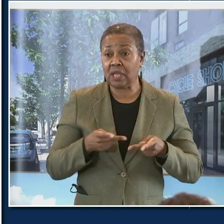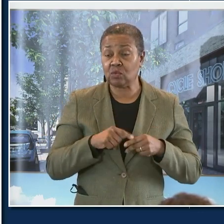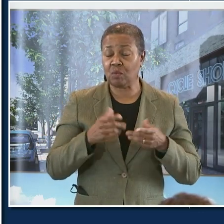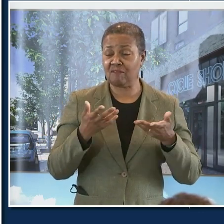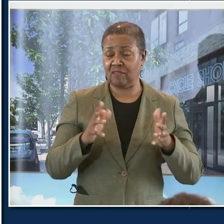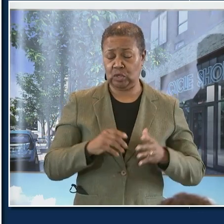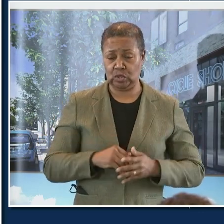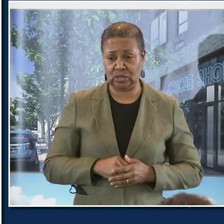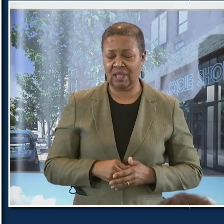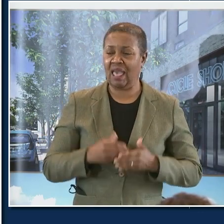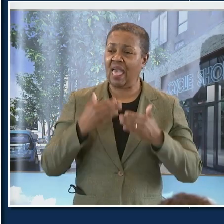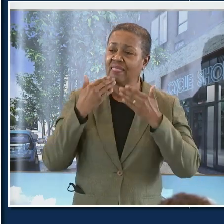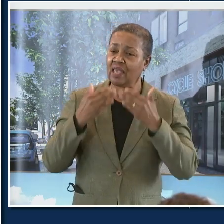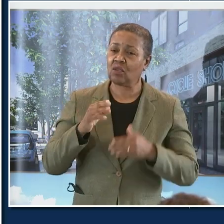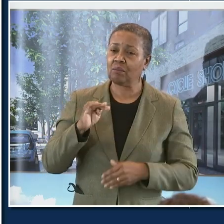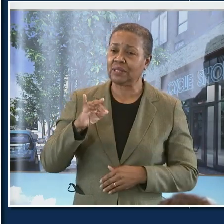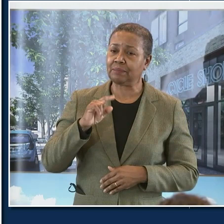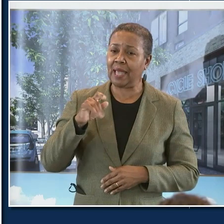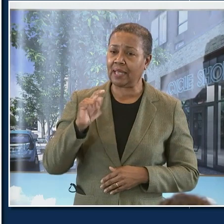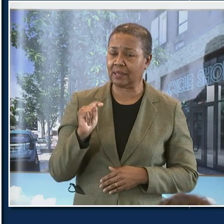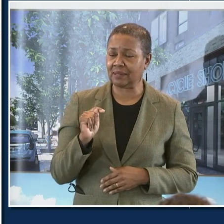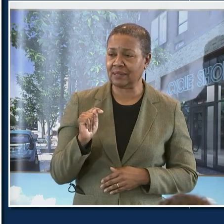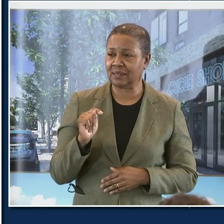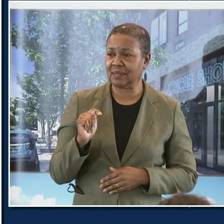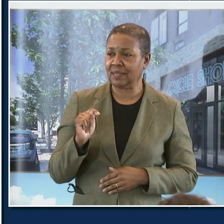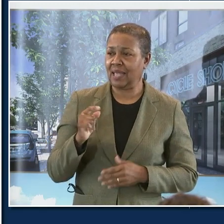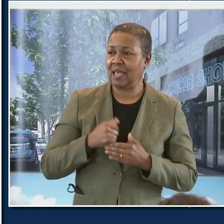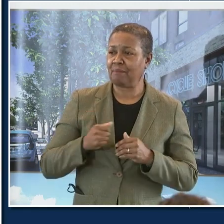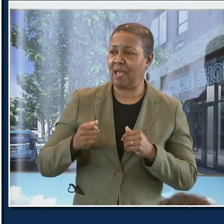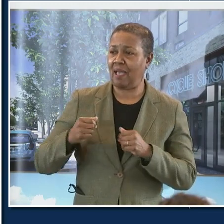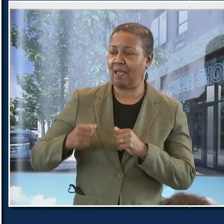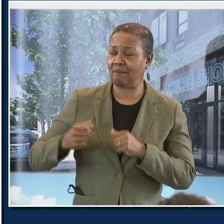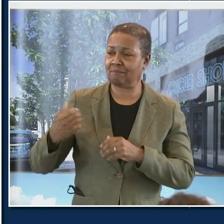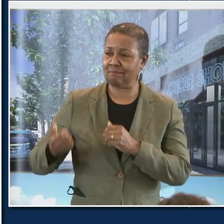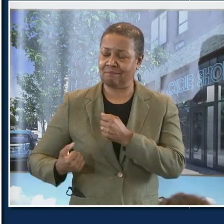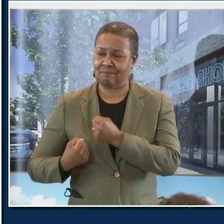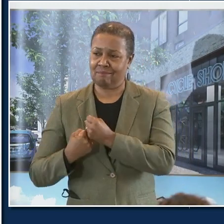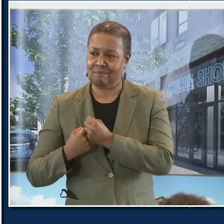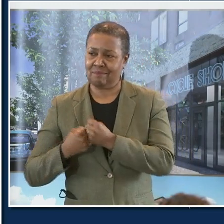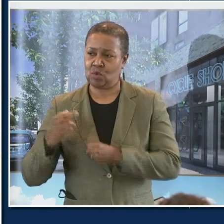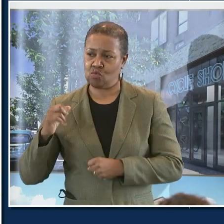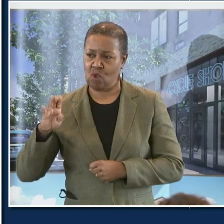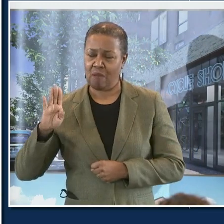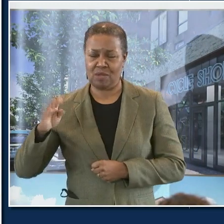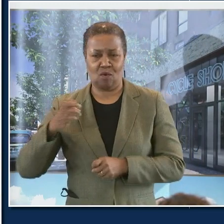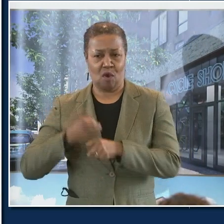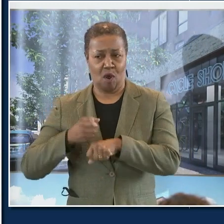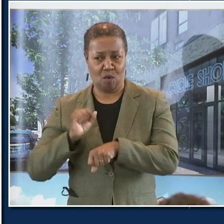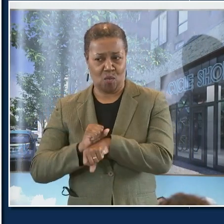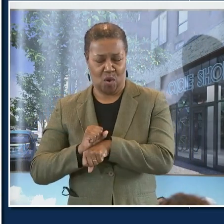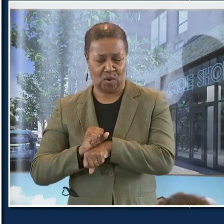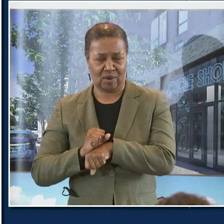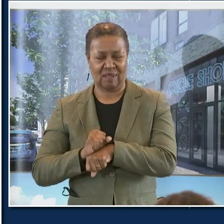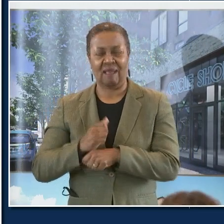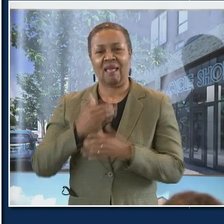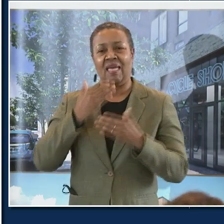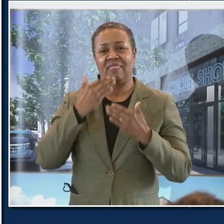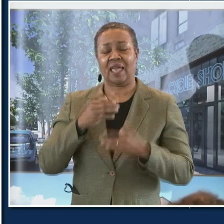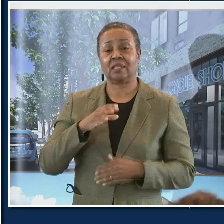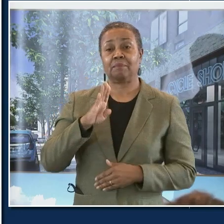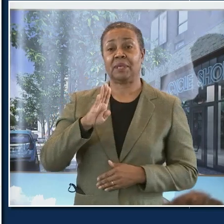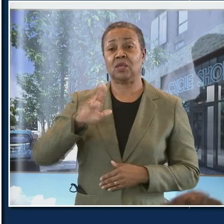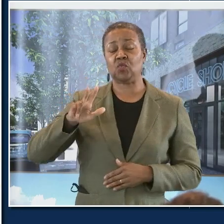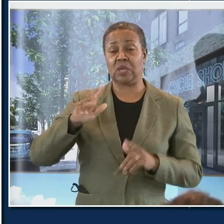done. Thank you, Ms. Baggett, and her right hand, Rob, for your hard work and welcome. We want to thank the